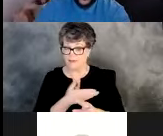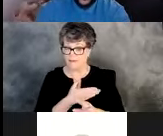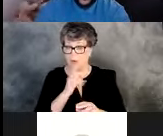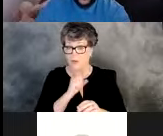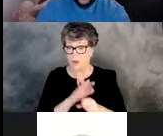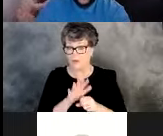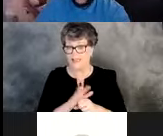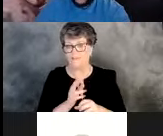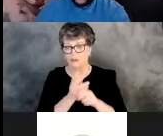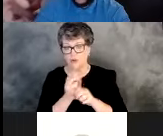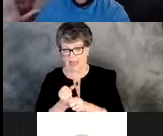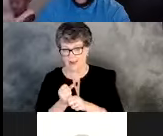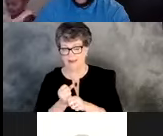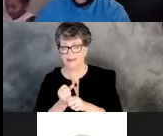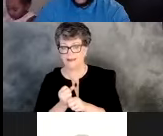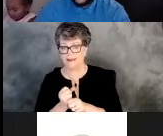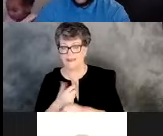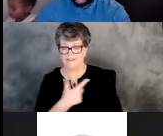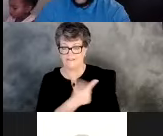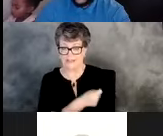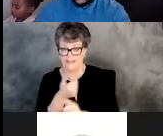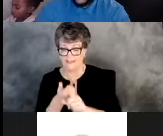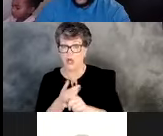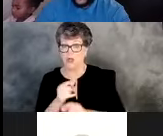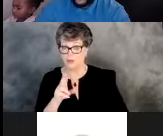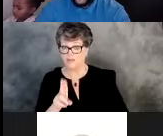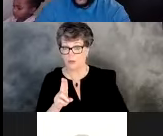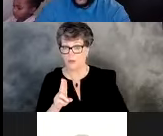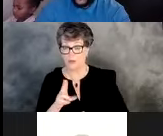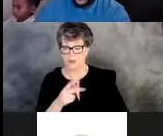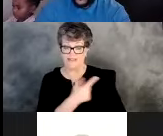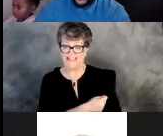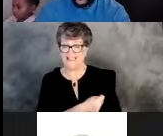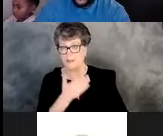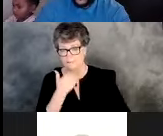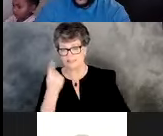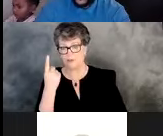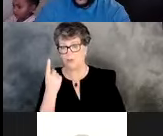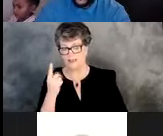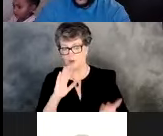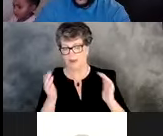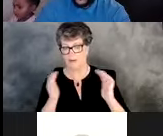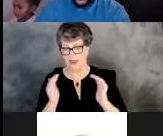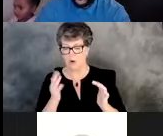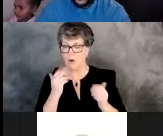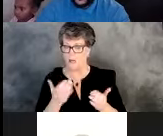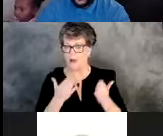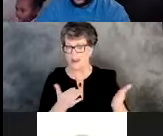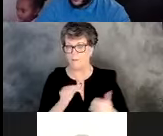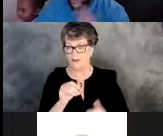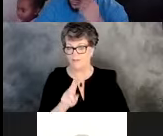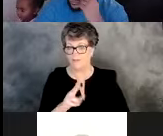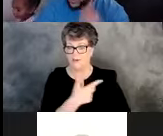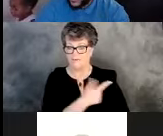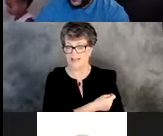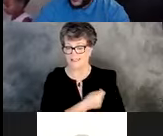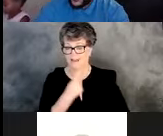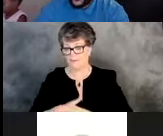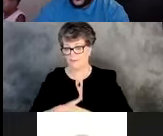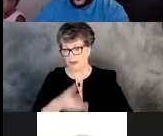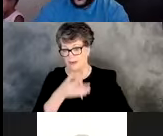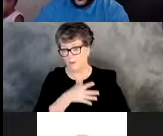to get vaccinated. So the flu vaccine is probably the best one-to-one comparison. Why we recommend the flu vaccine so strongly in